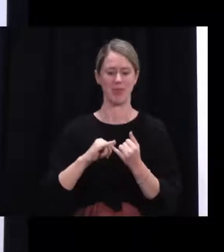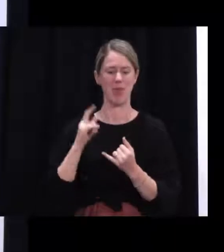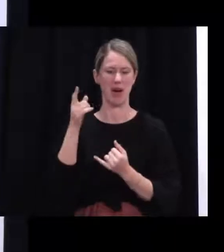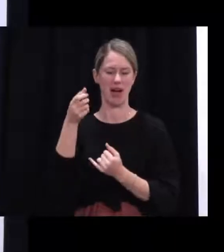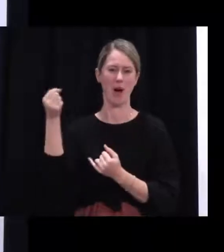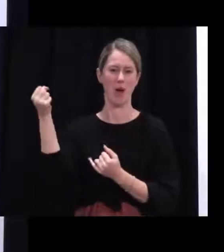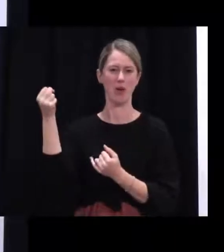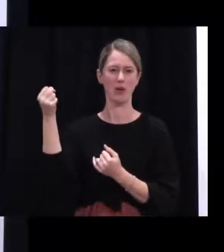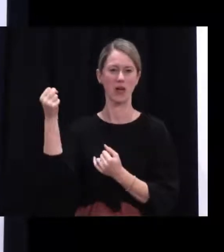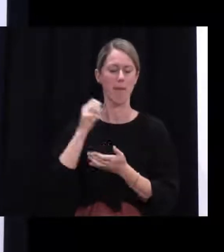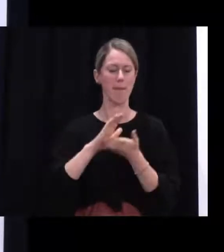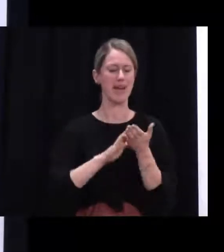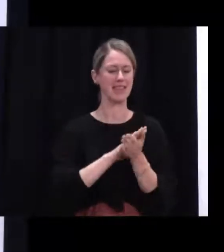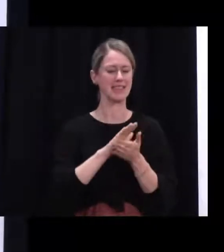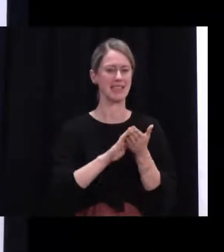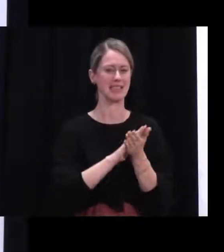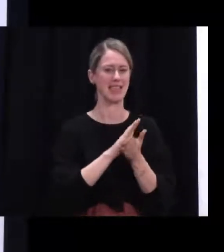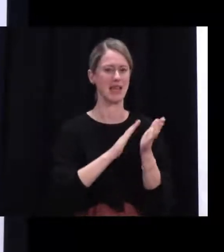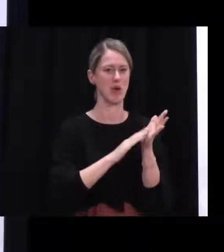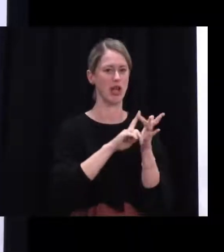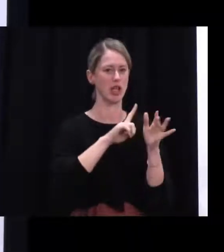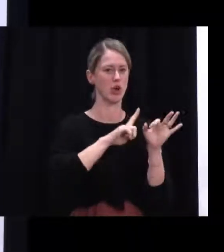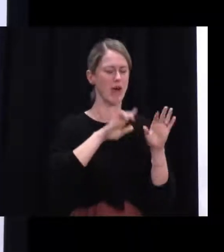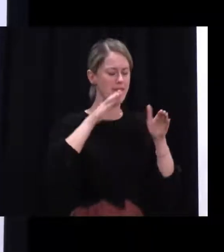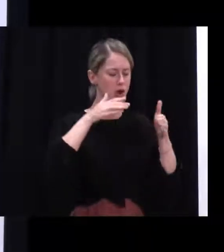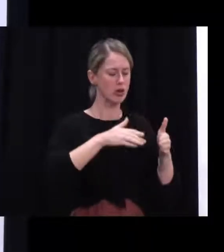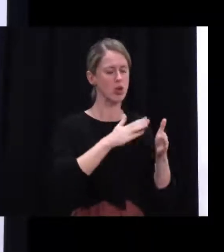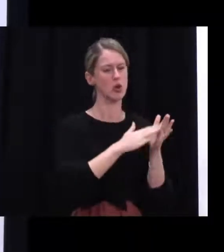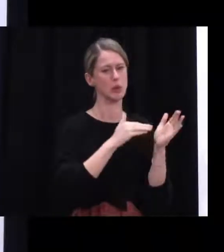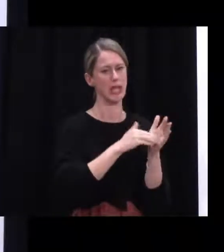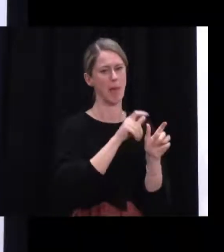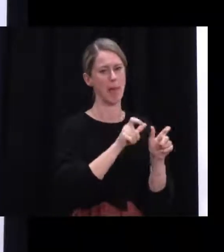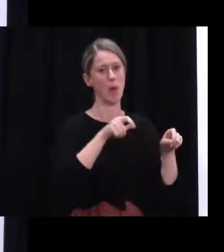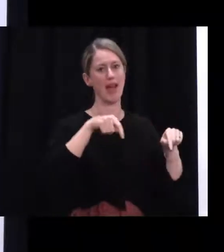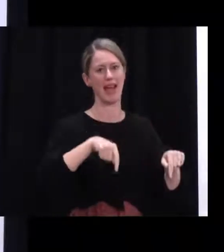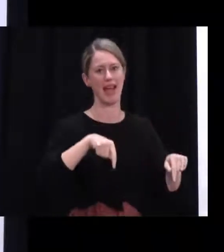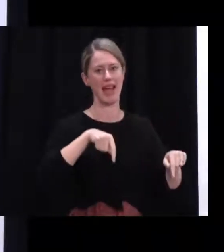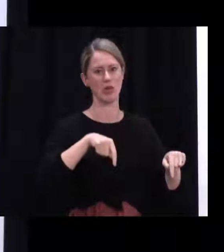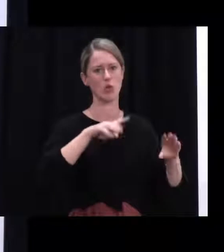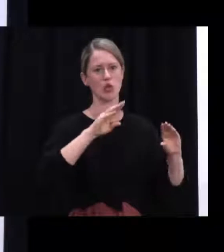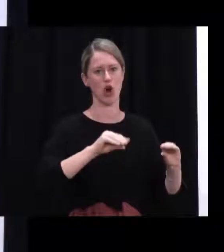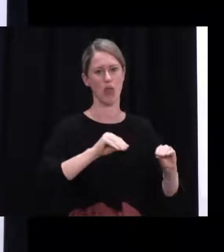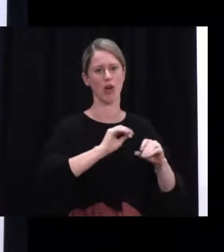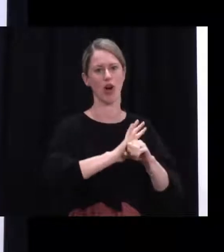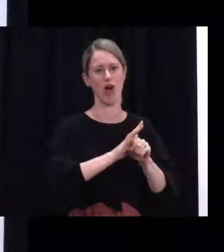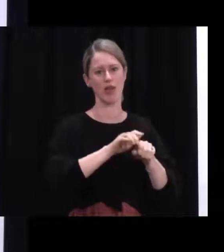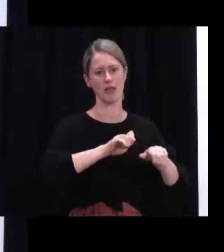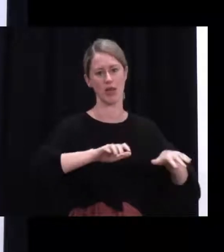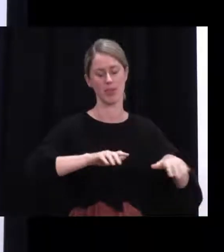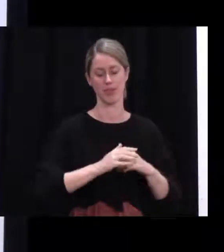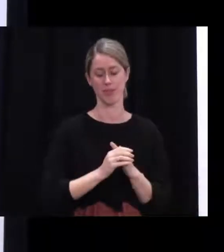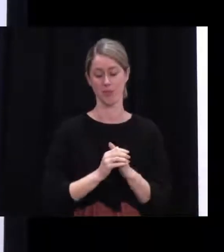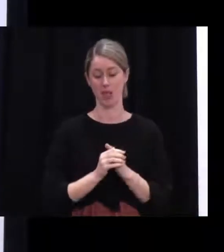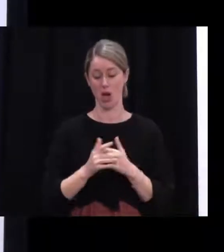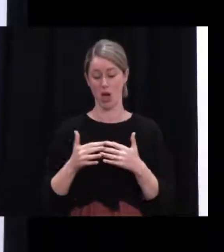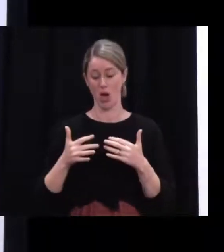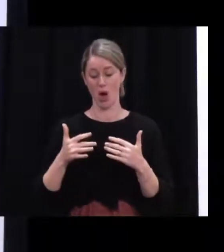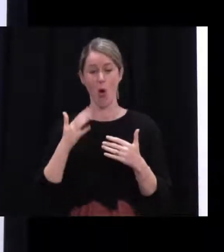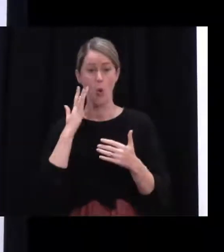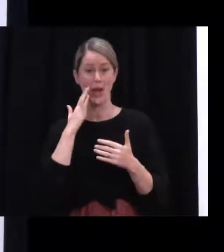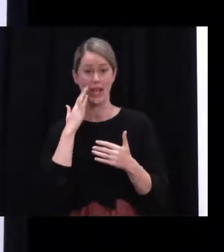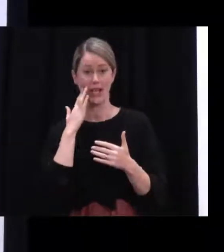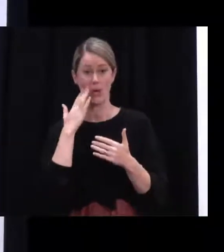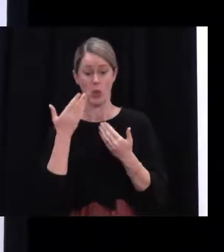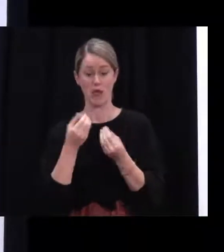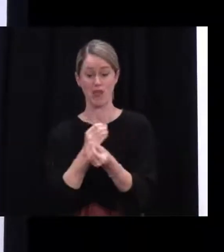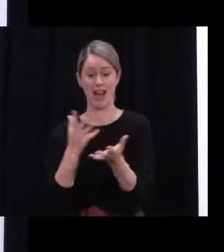can again further ease pressure on our MIQ system. When we do release the next range of vouchers, and I hope to have more to say on that